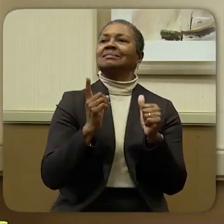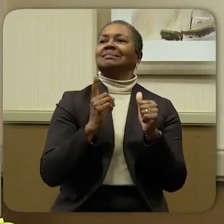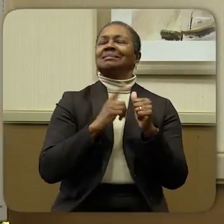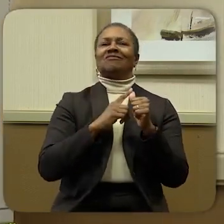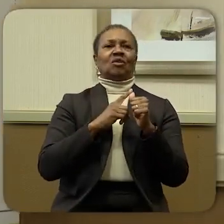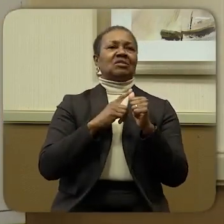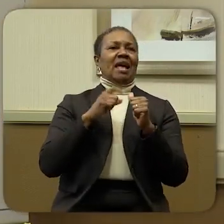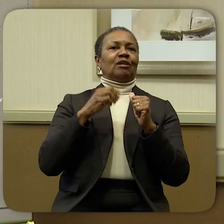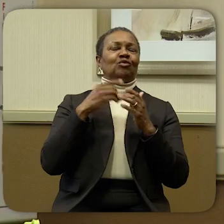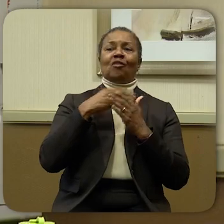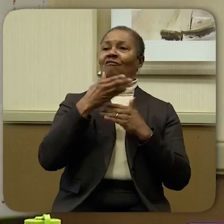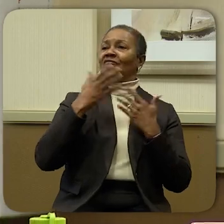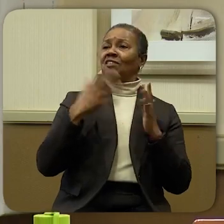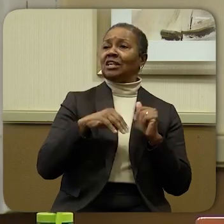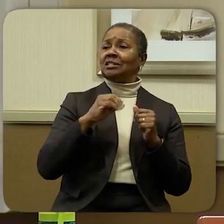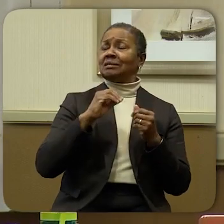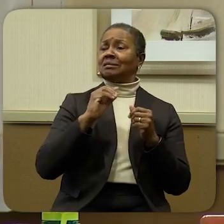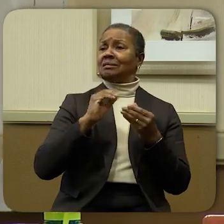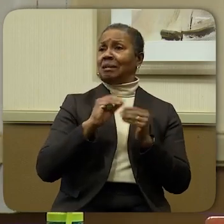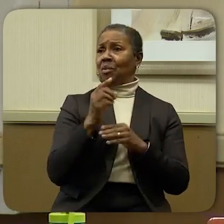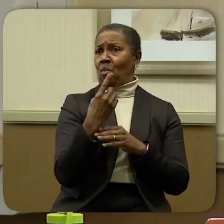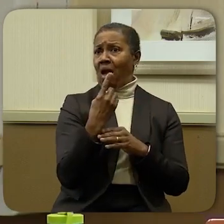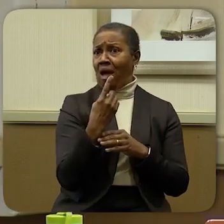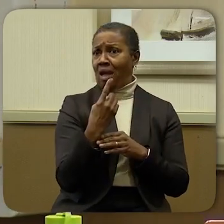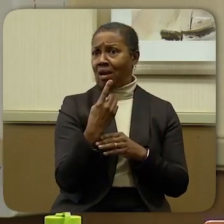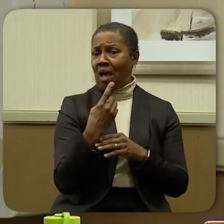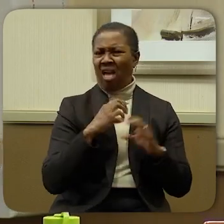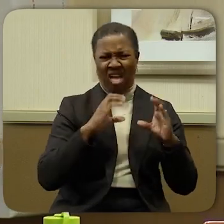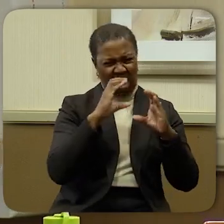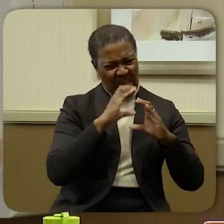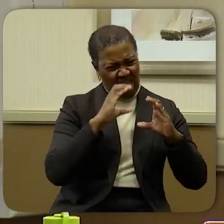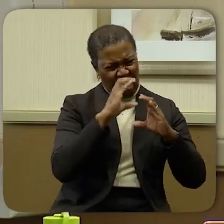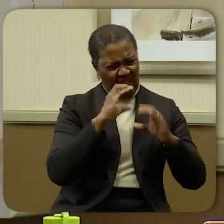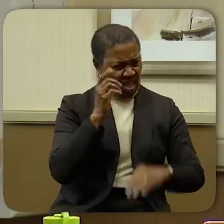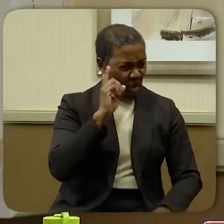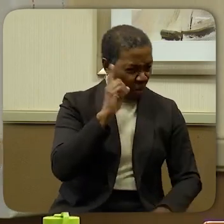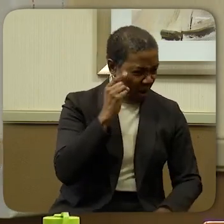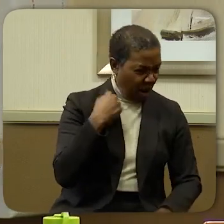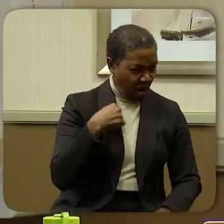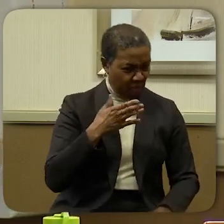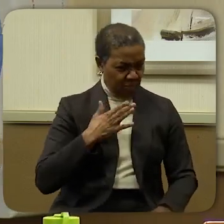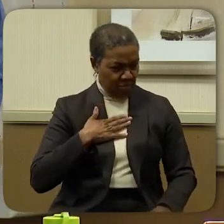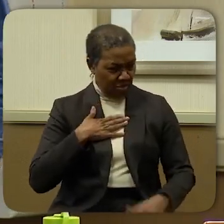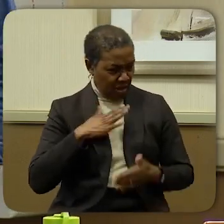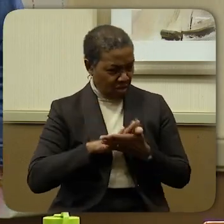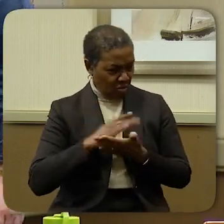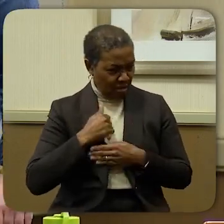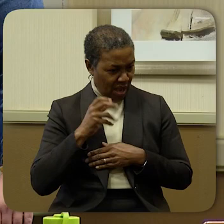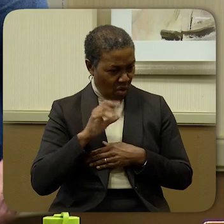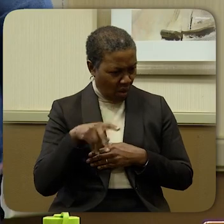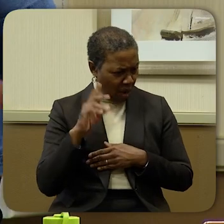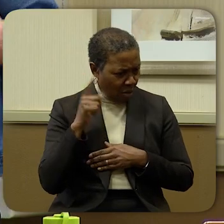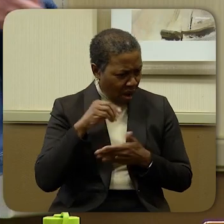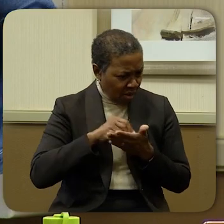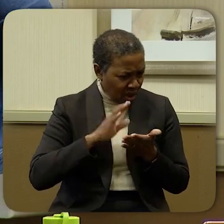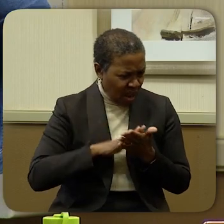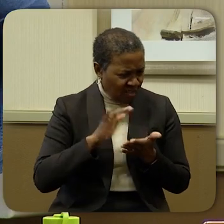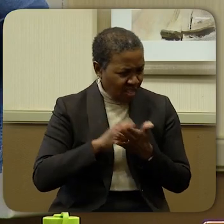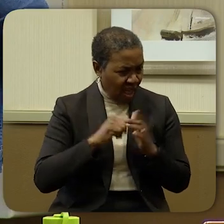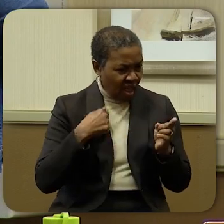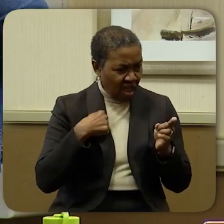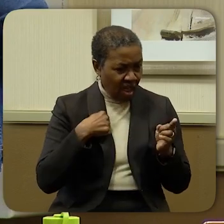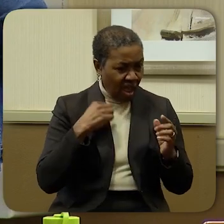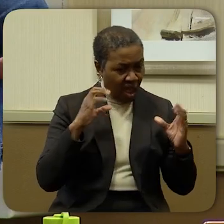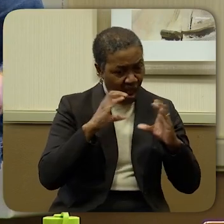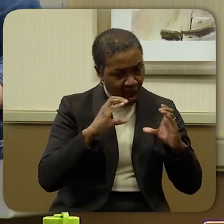it took me so long to find where that was reported for our own co-op. Perfect. So the